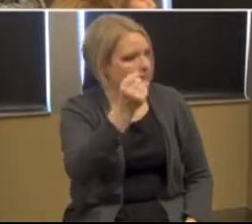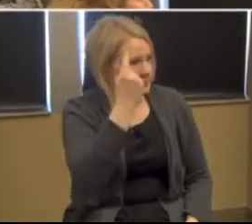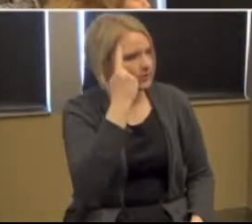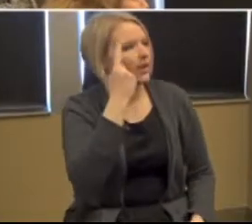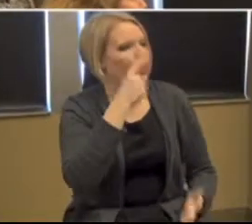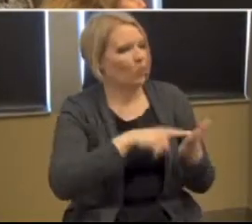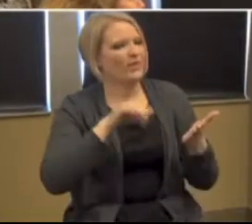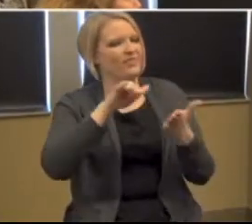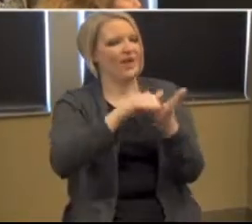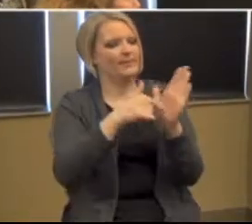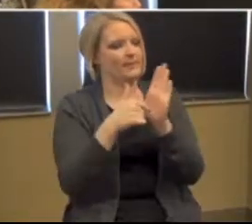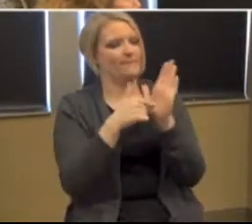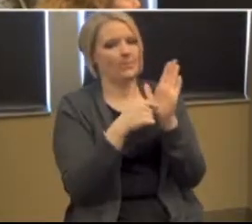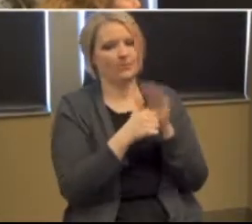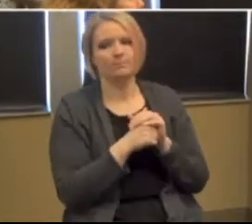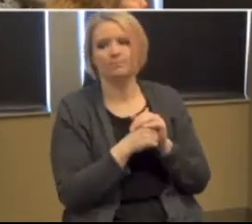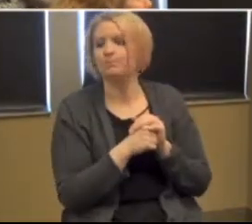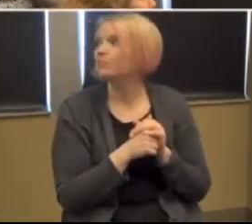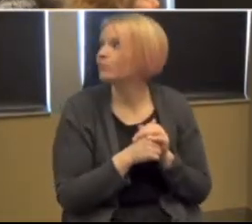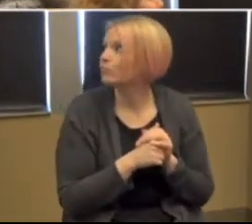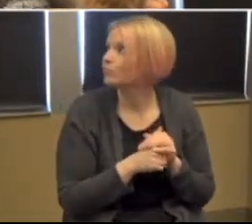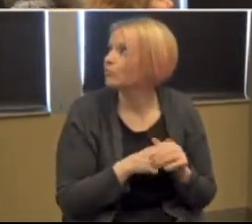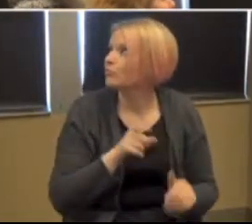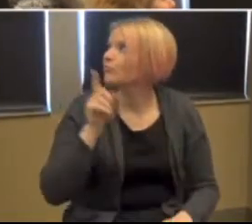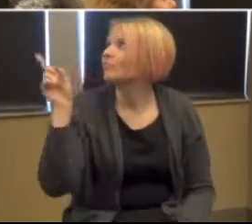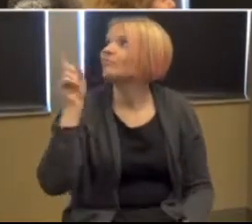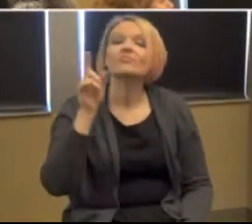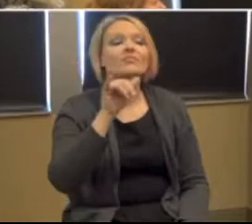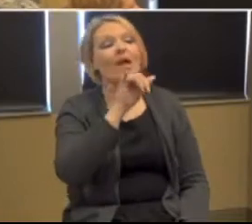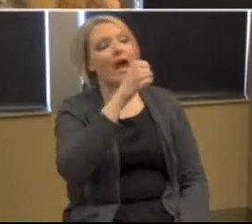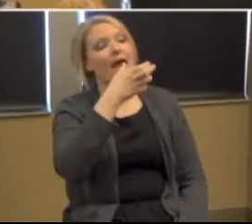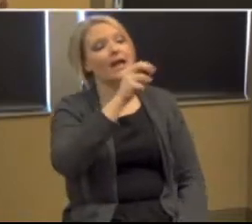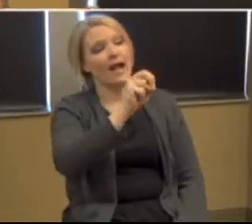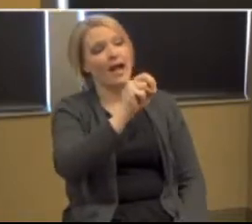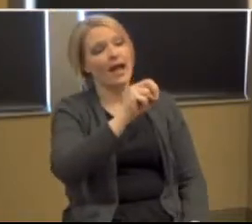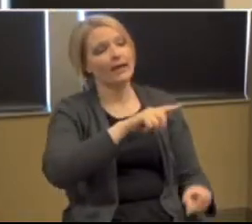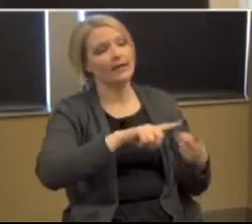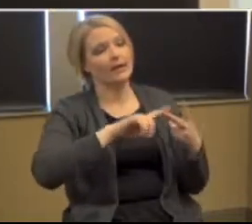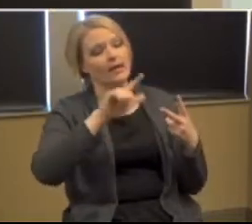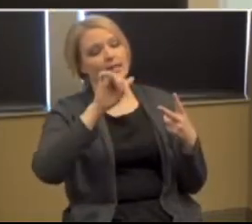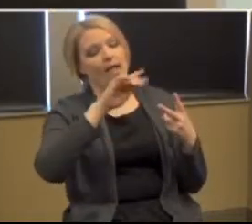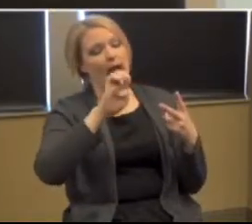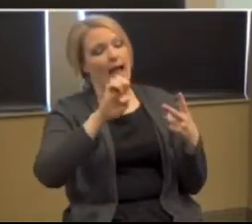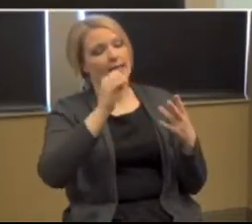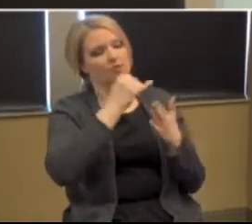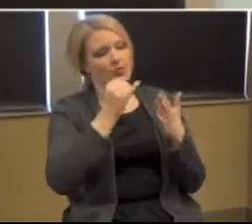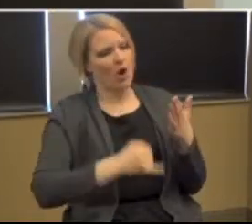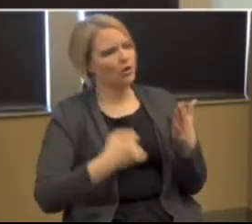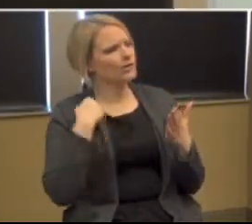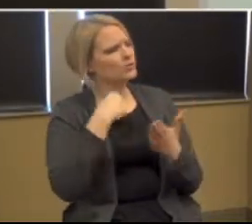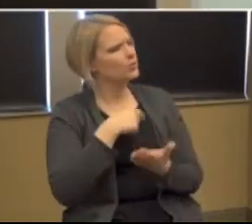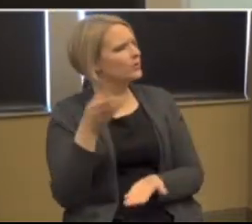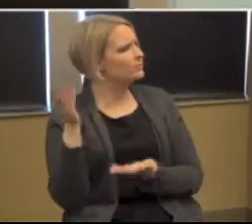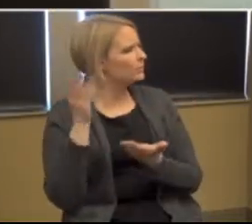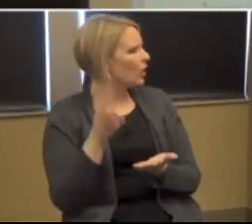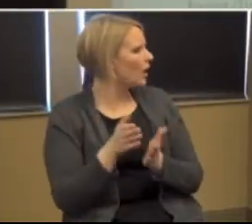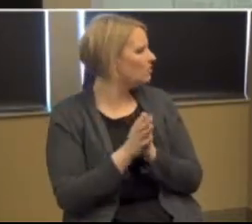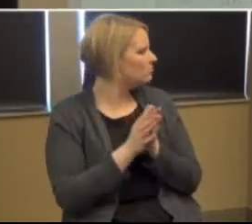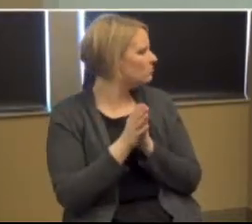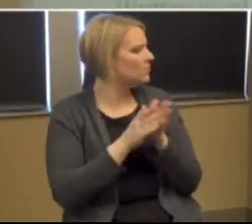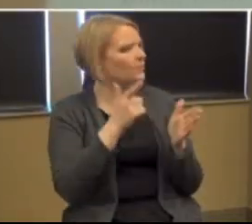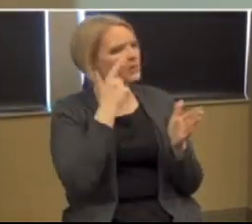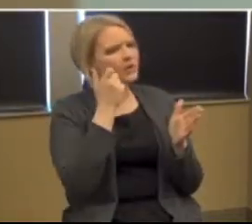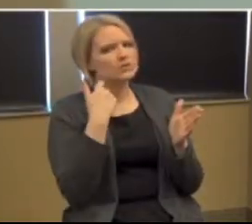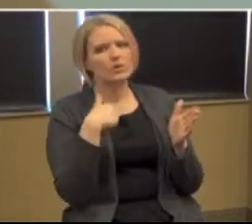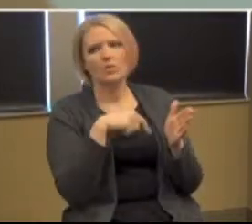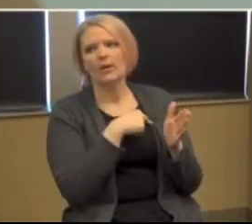I know you all have seen these, but here are icon or line drawings. We brought, because we work